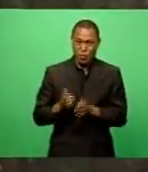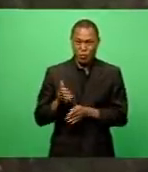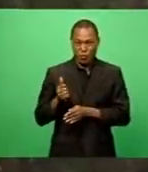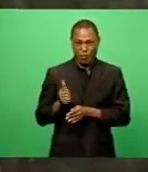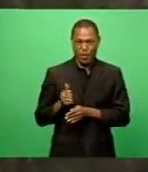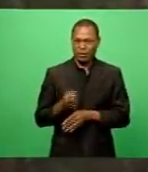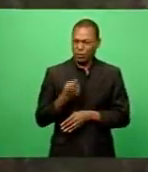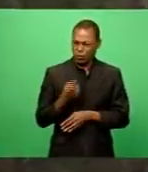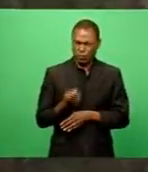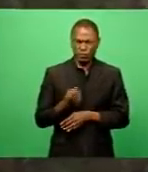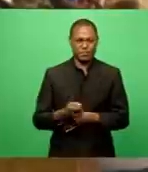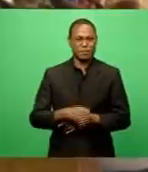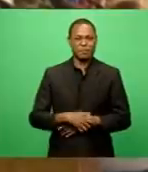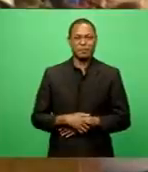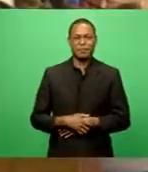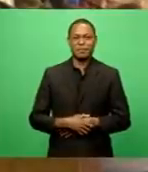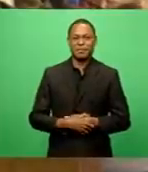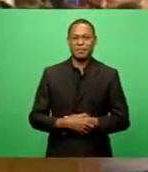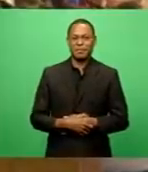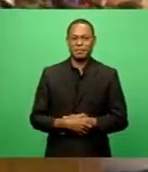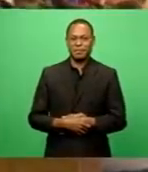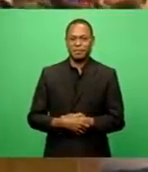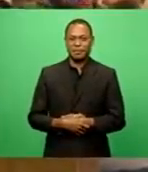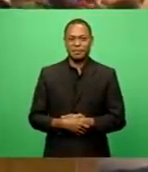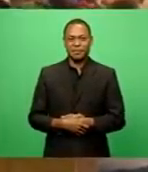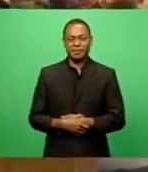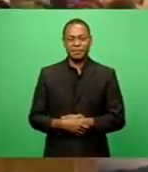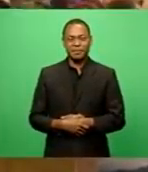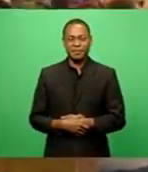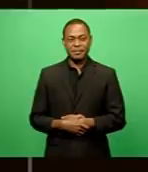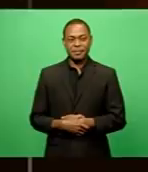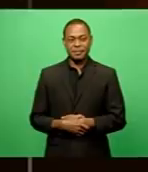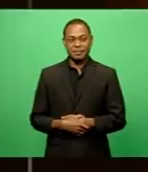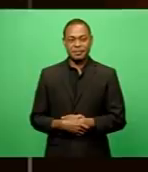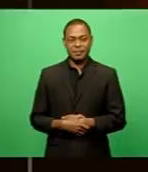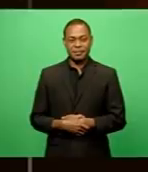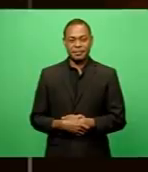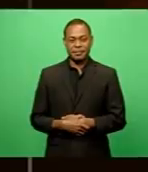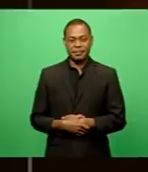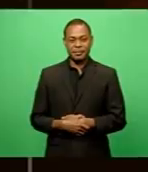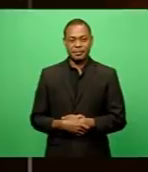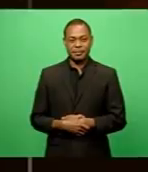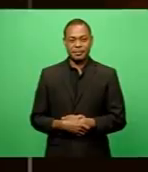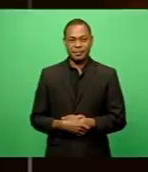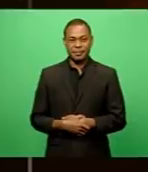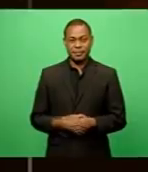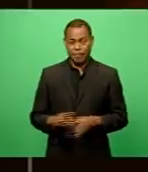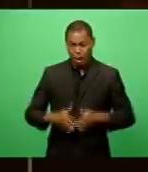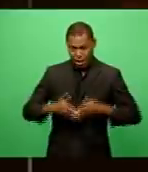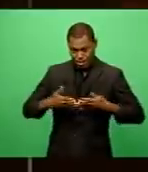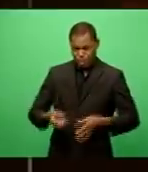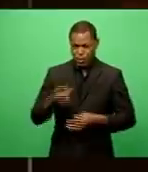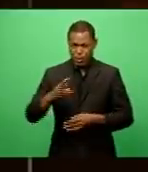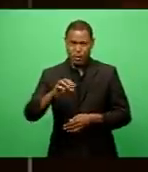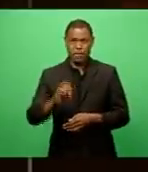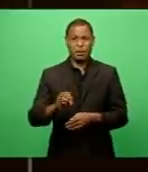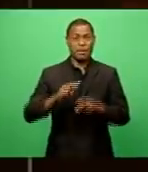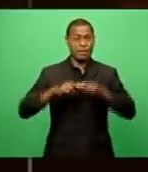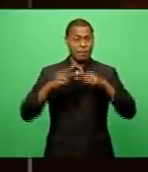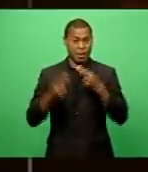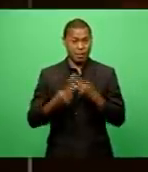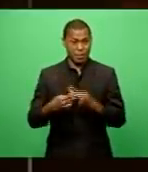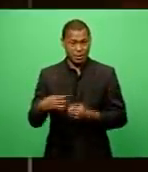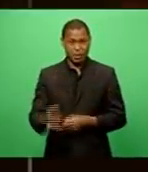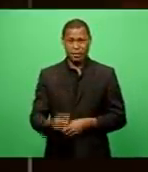as possible. Sainiani Boila, FBC News. Meanwhile, more than 30 families are currently sheltering in